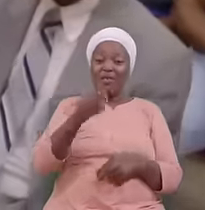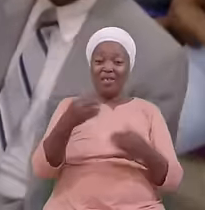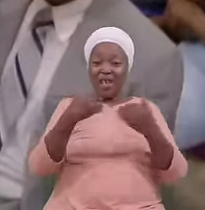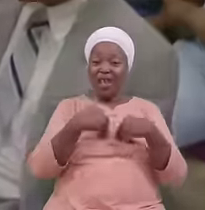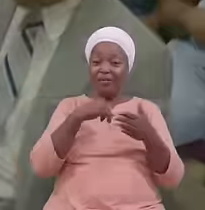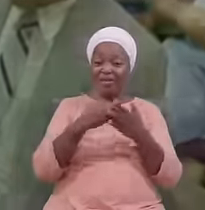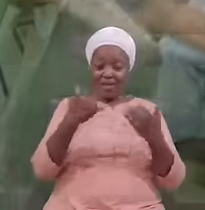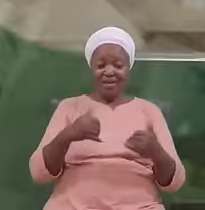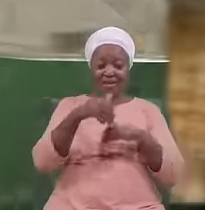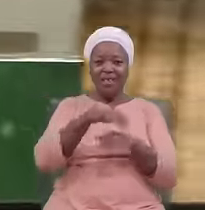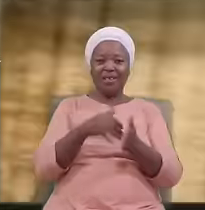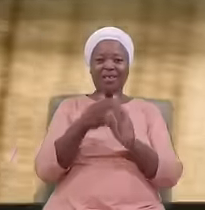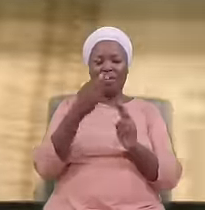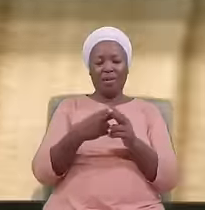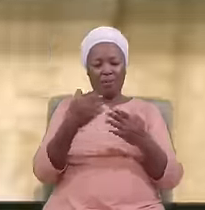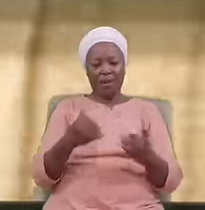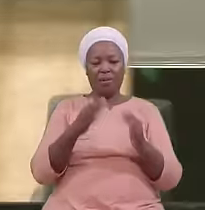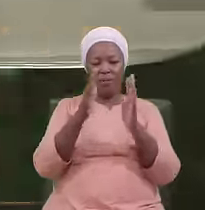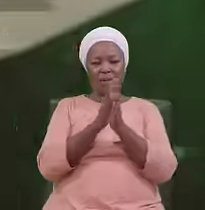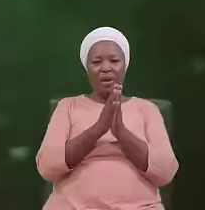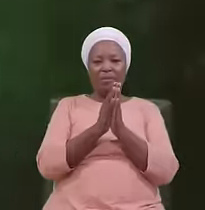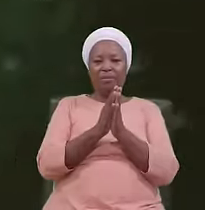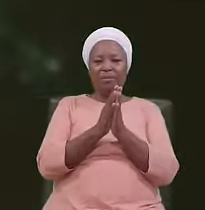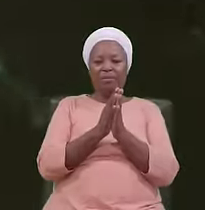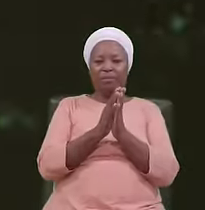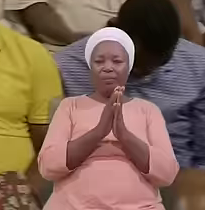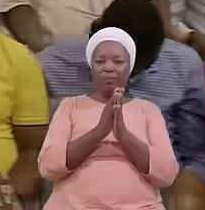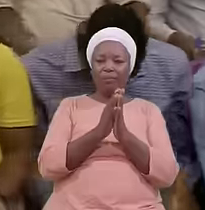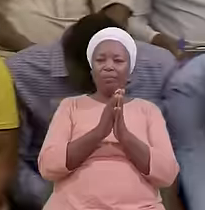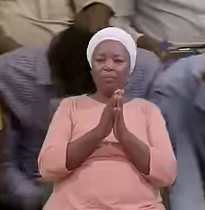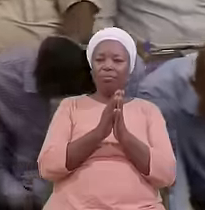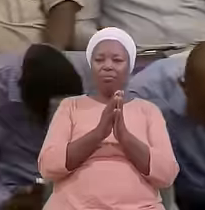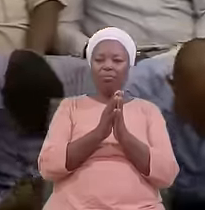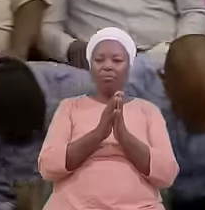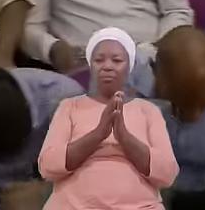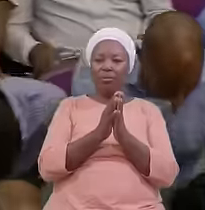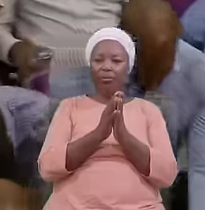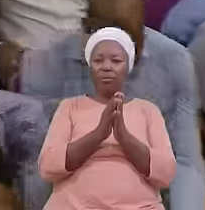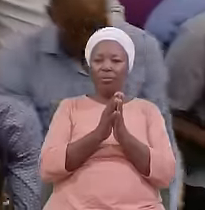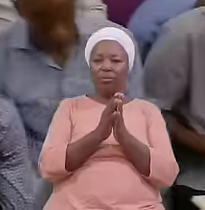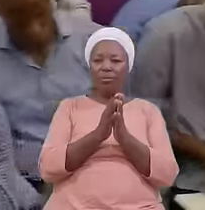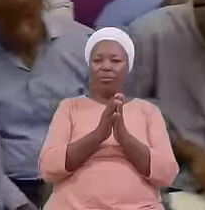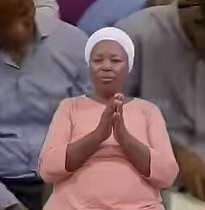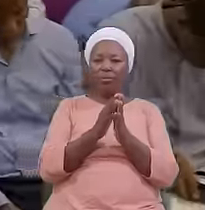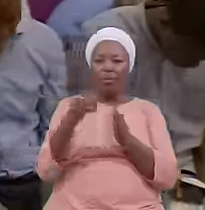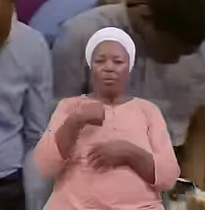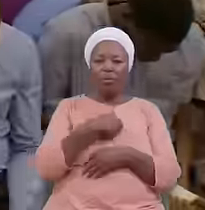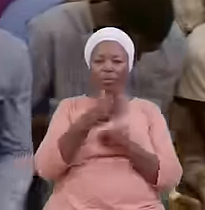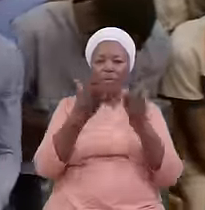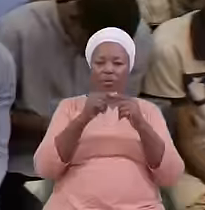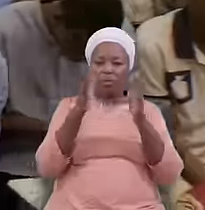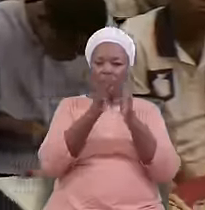tonight. Let's bow. And eyes closed, heads bowed, and eyes